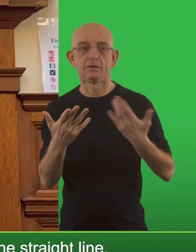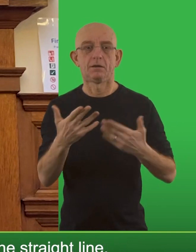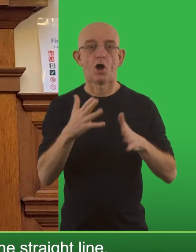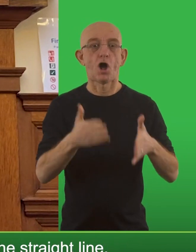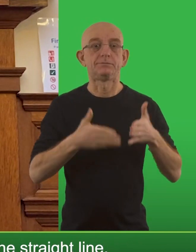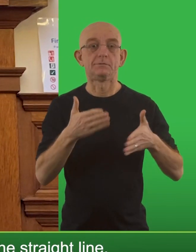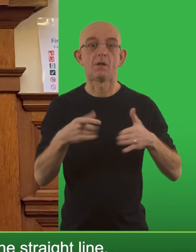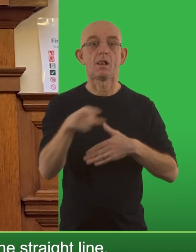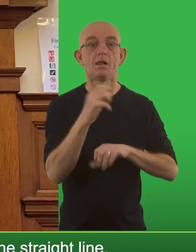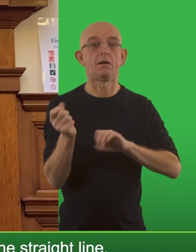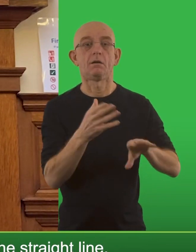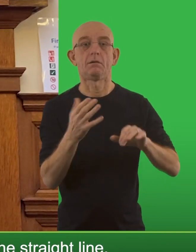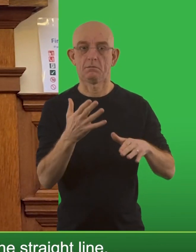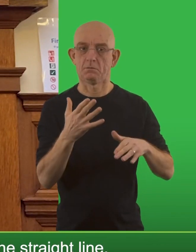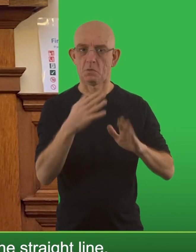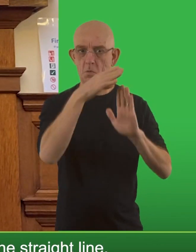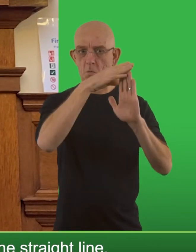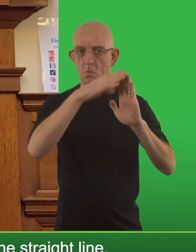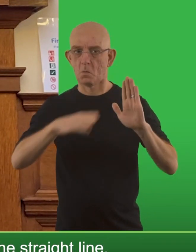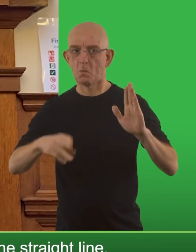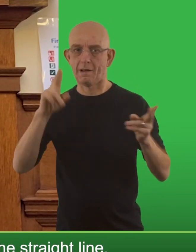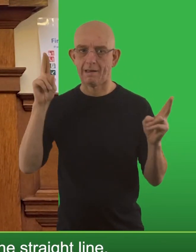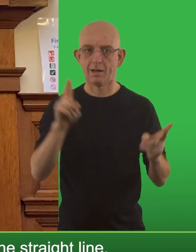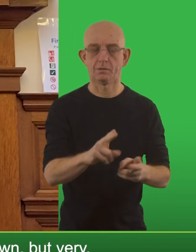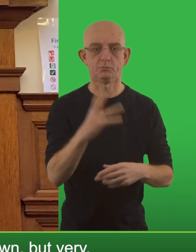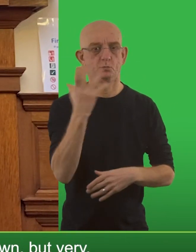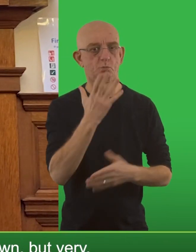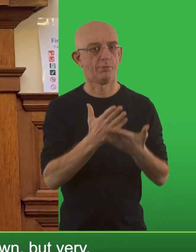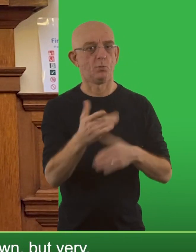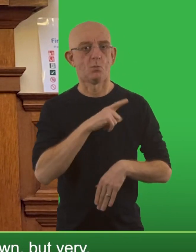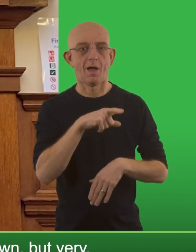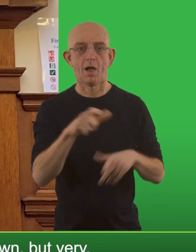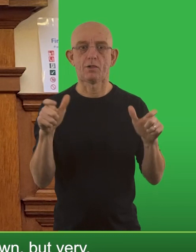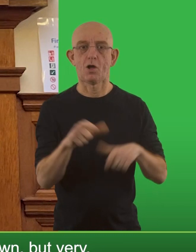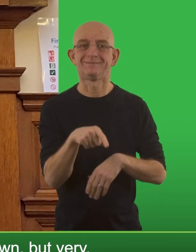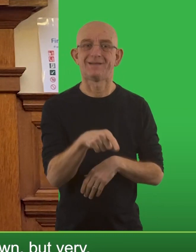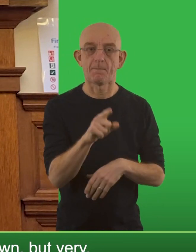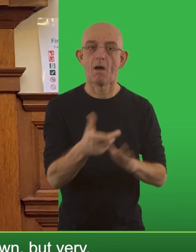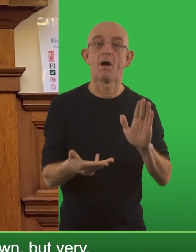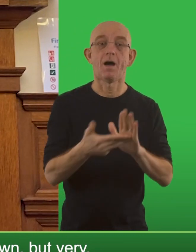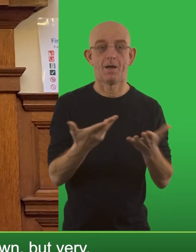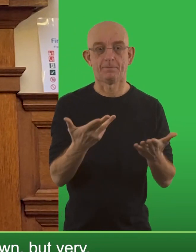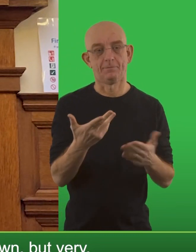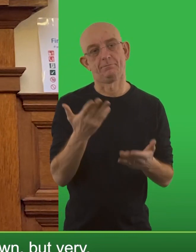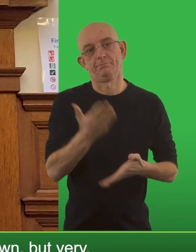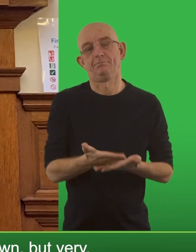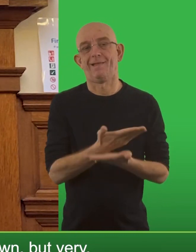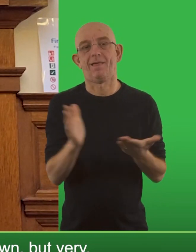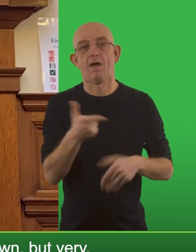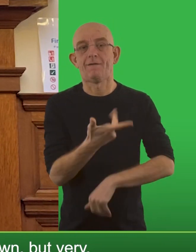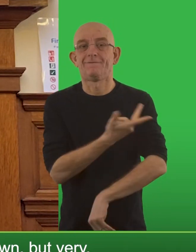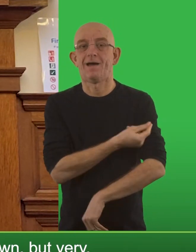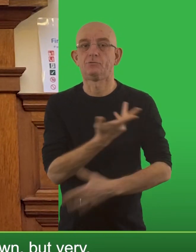rate. Hospital activity continues to fall in a straight line. Undoubtedly the impact of lockdown, but very, very definitely the